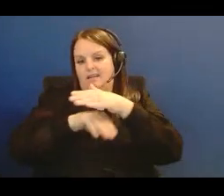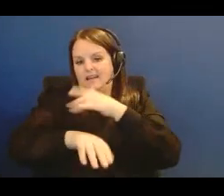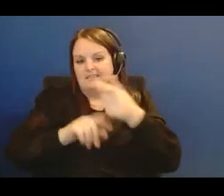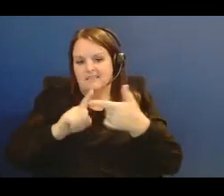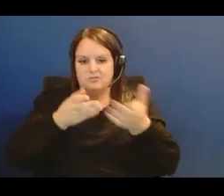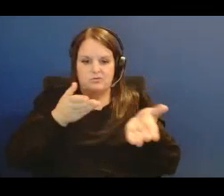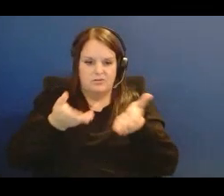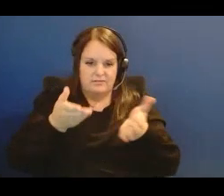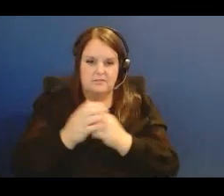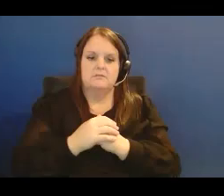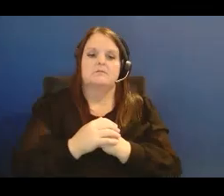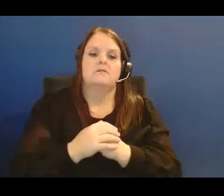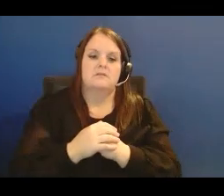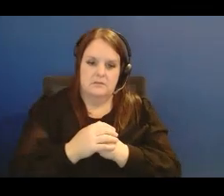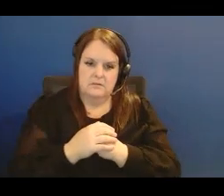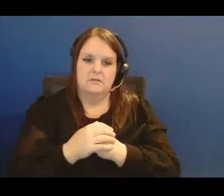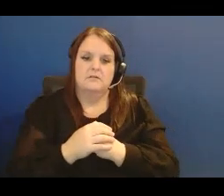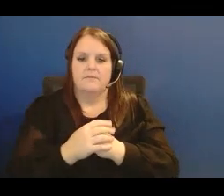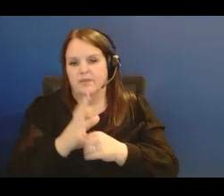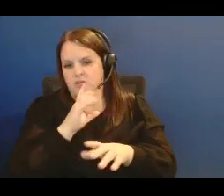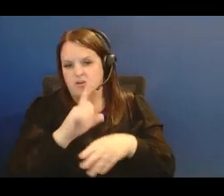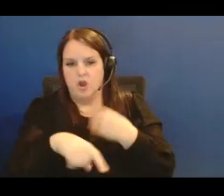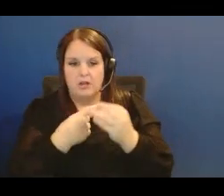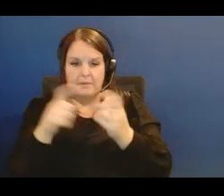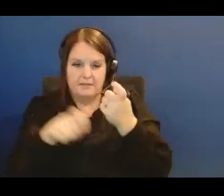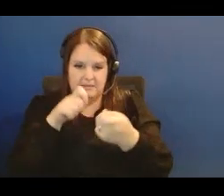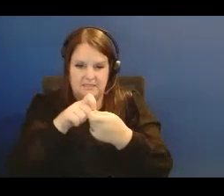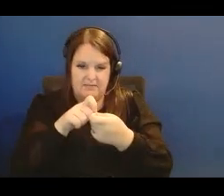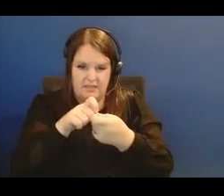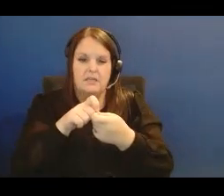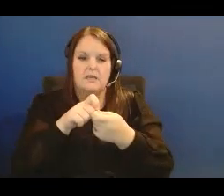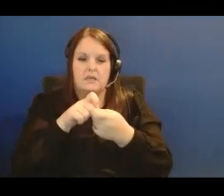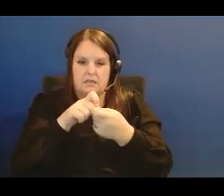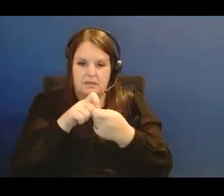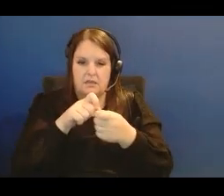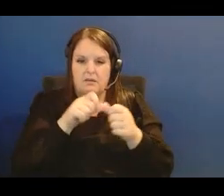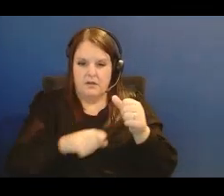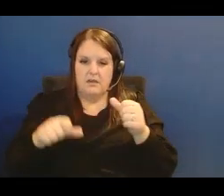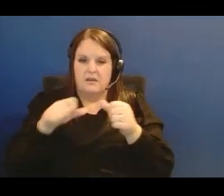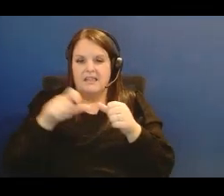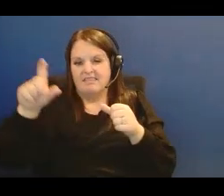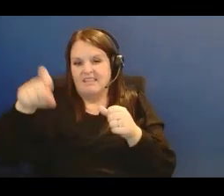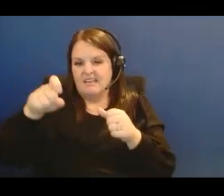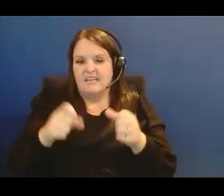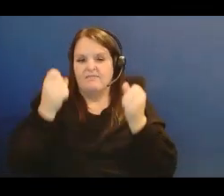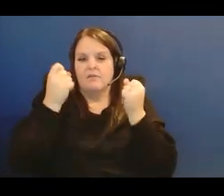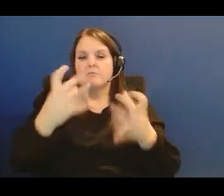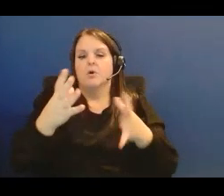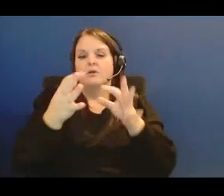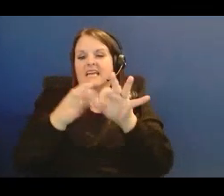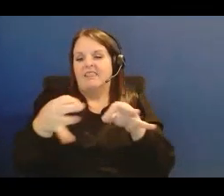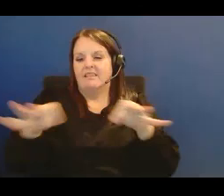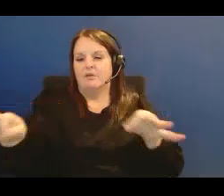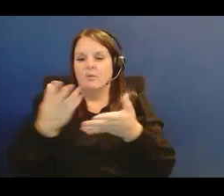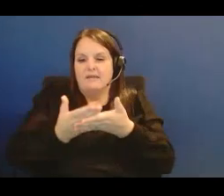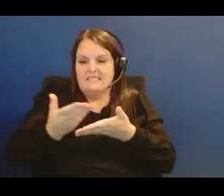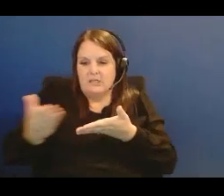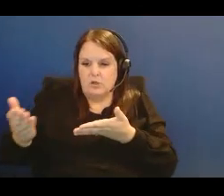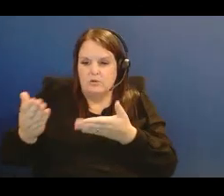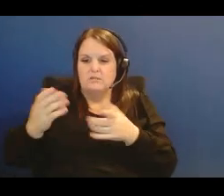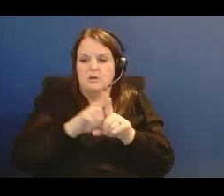services. They just talked about, in particular, in a specific area, the need for multilingual materials and